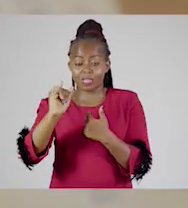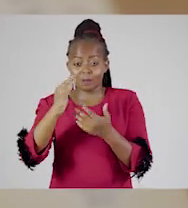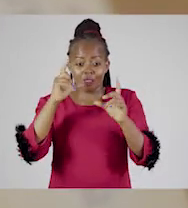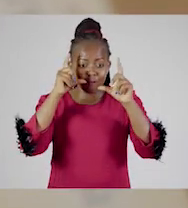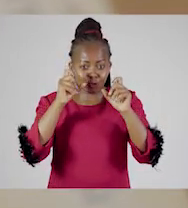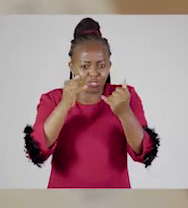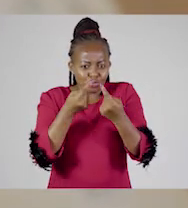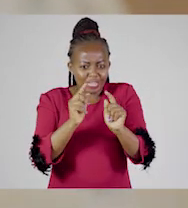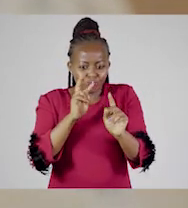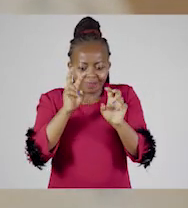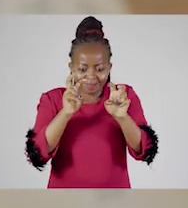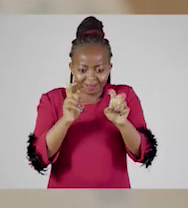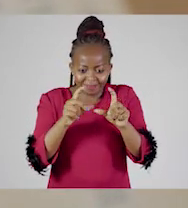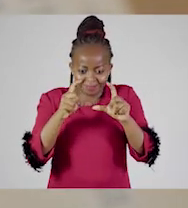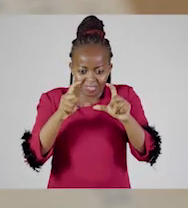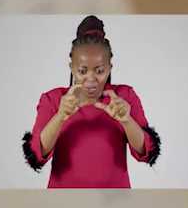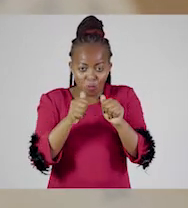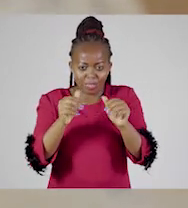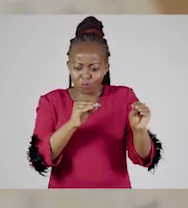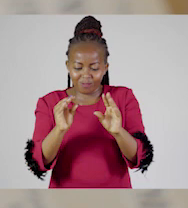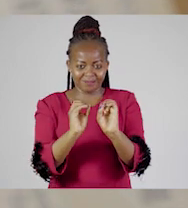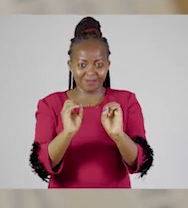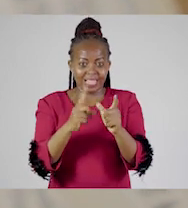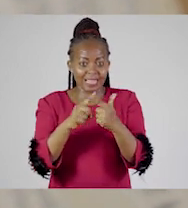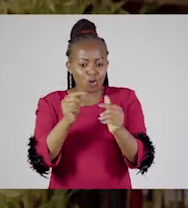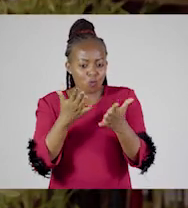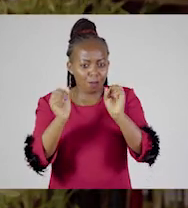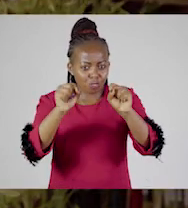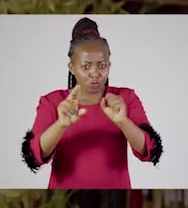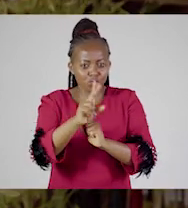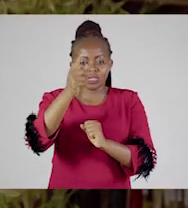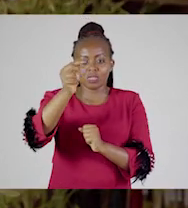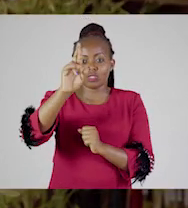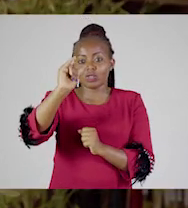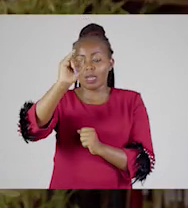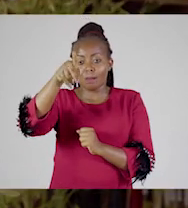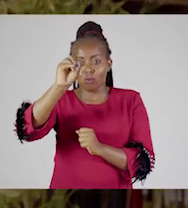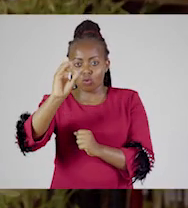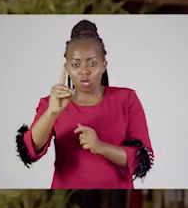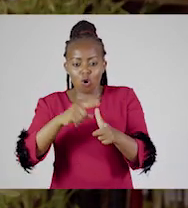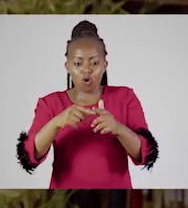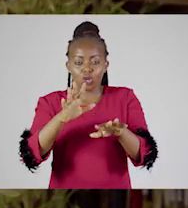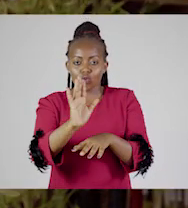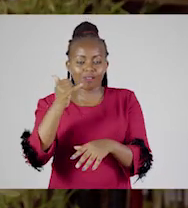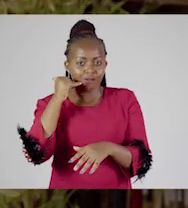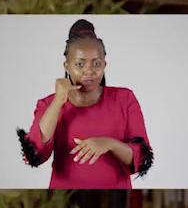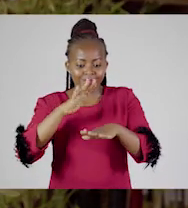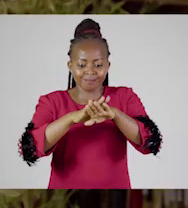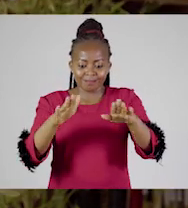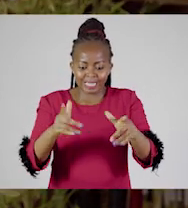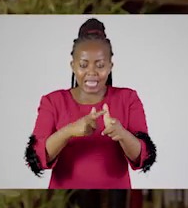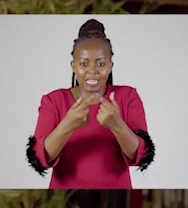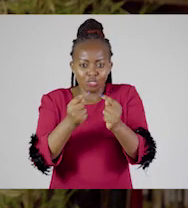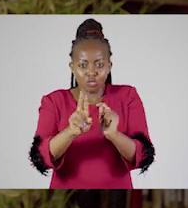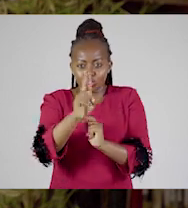be as still as possible when taking the photograph. And where possible, use a tripod or place your phone on a firm surface, then use a timer to